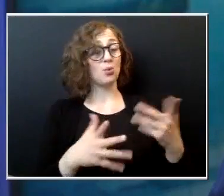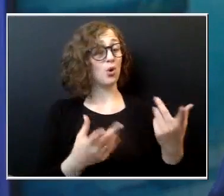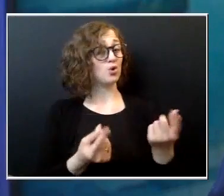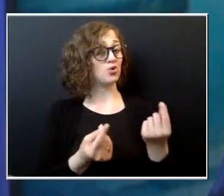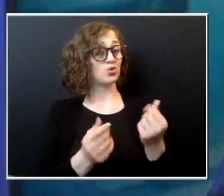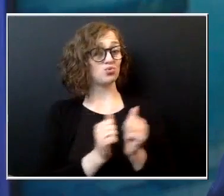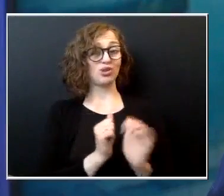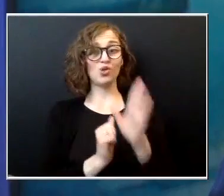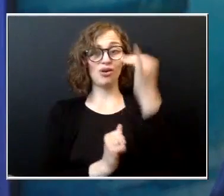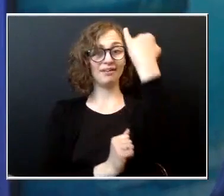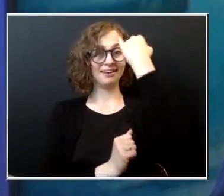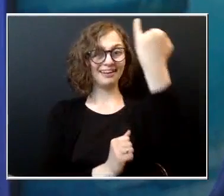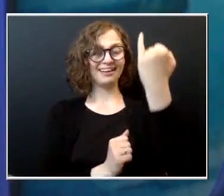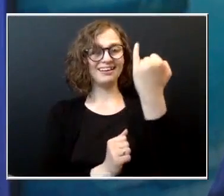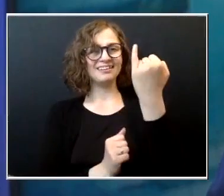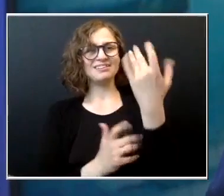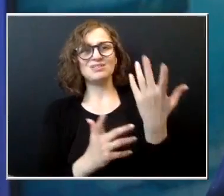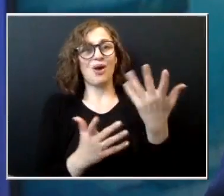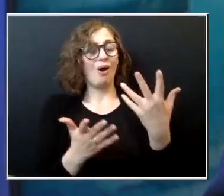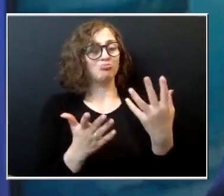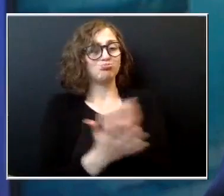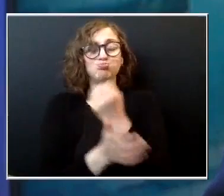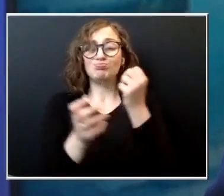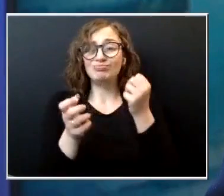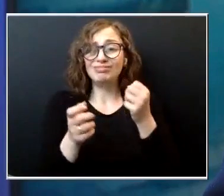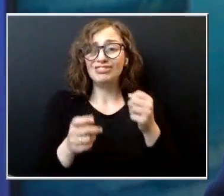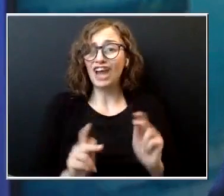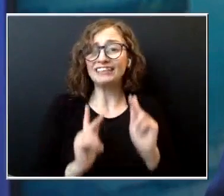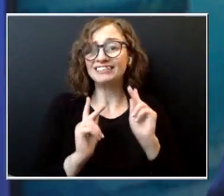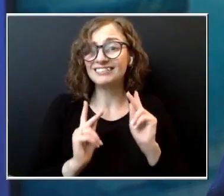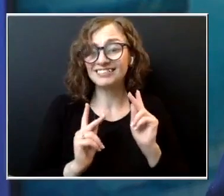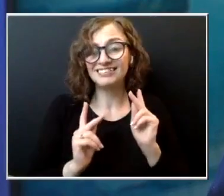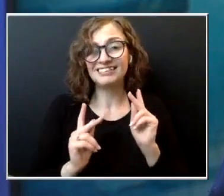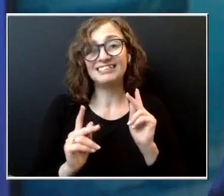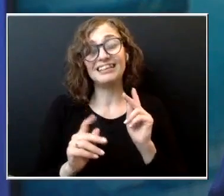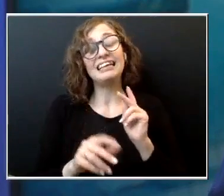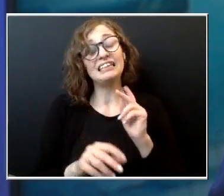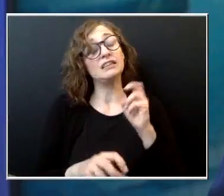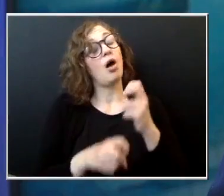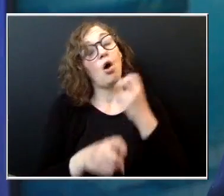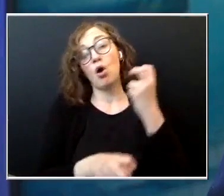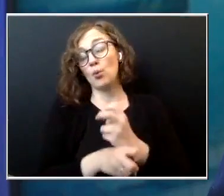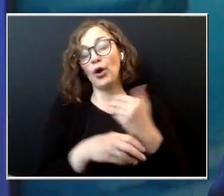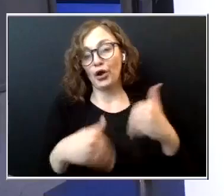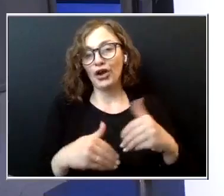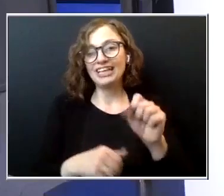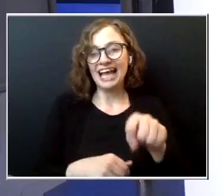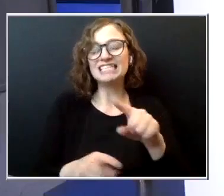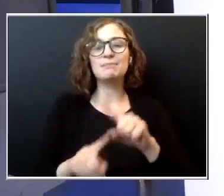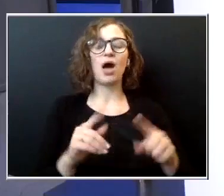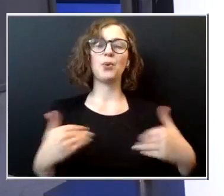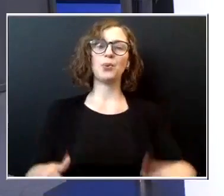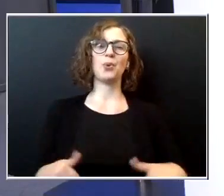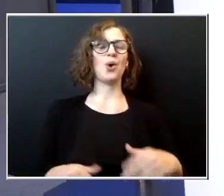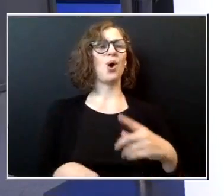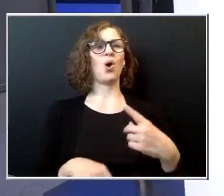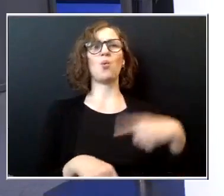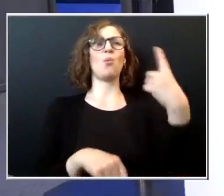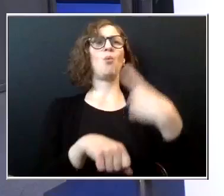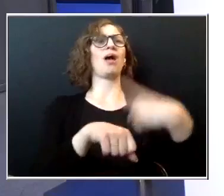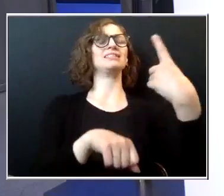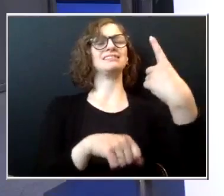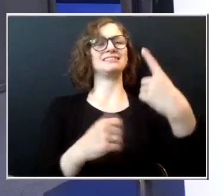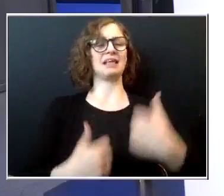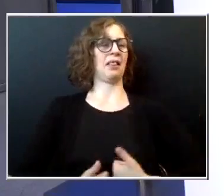chance. It's a lot of hard work, but this has been a once-in-a-lifetime experience. When people say, why did no one ever think